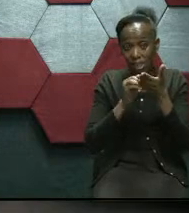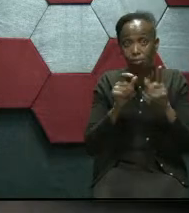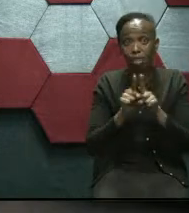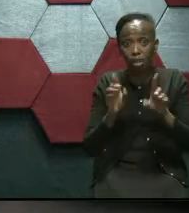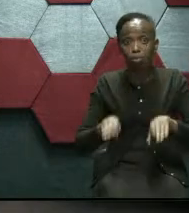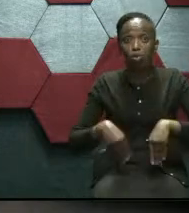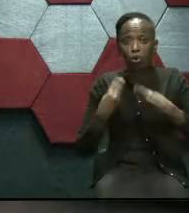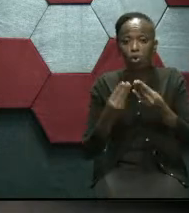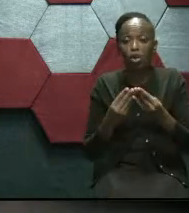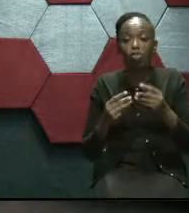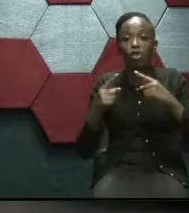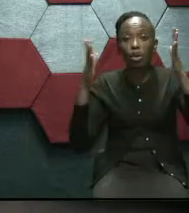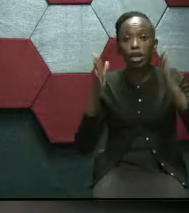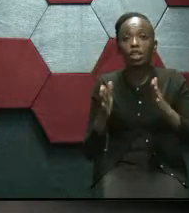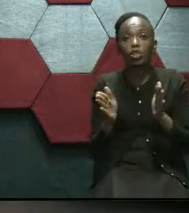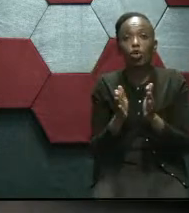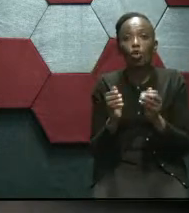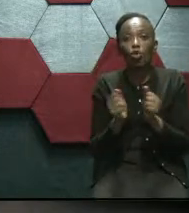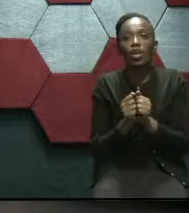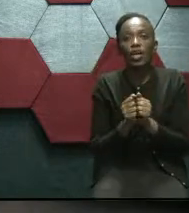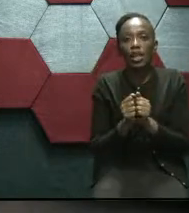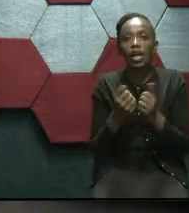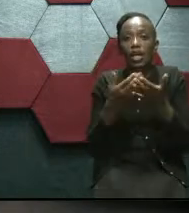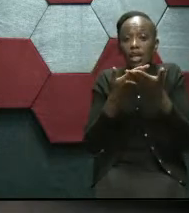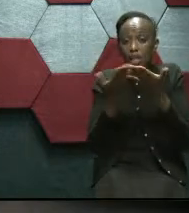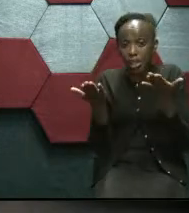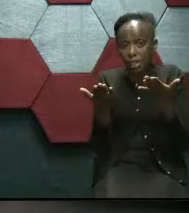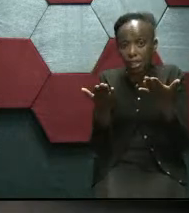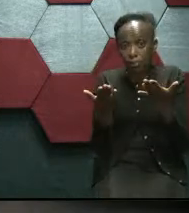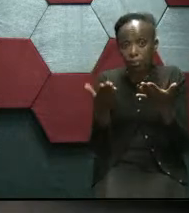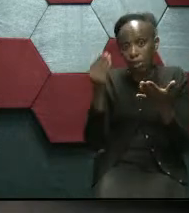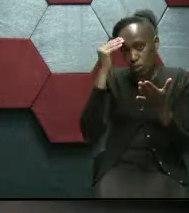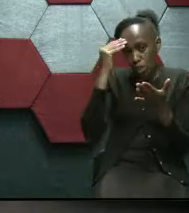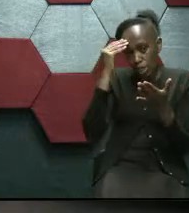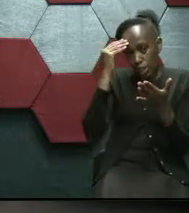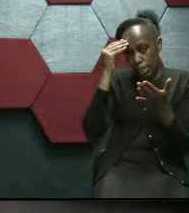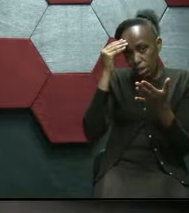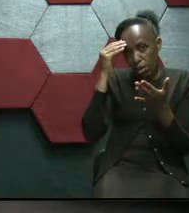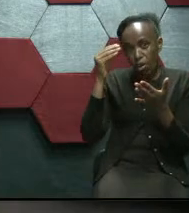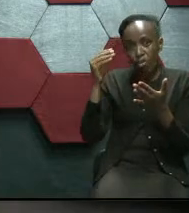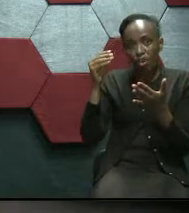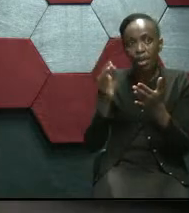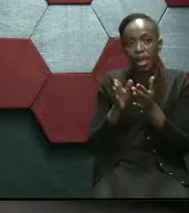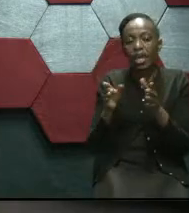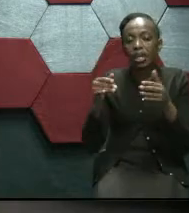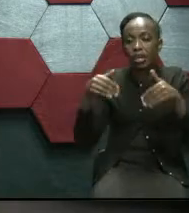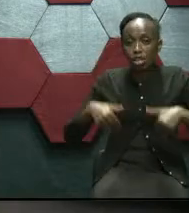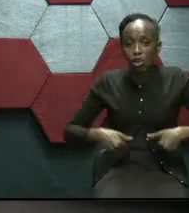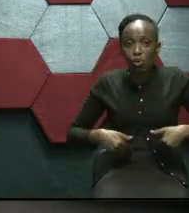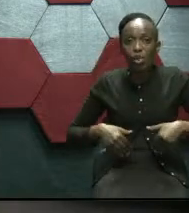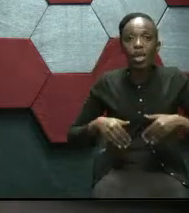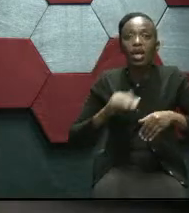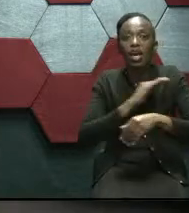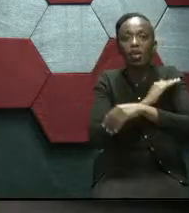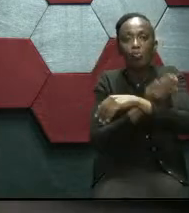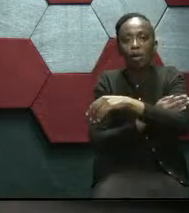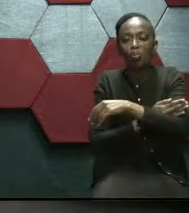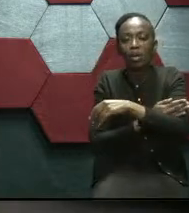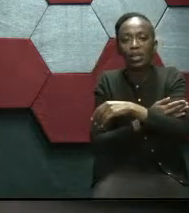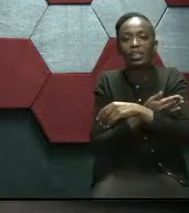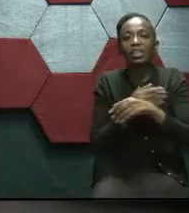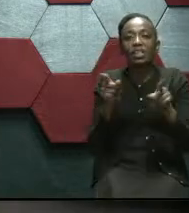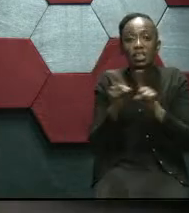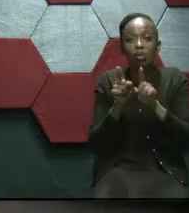the overall winners with devices. To students of education and youth empowerment, it is important as